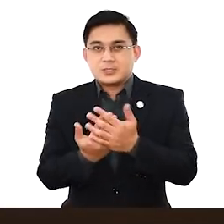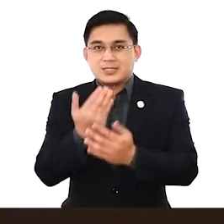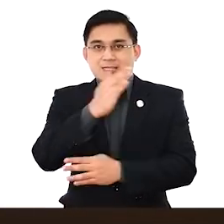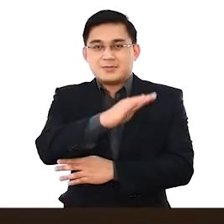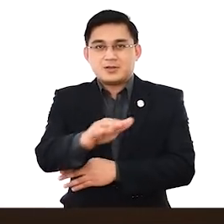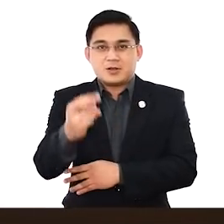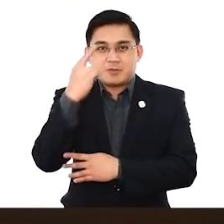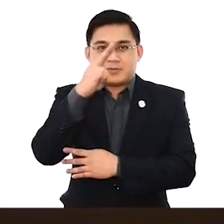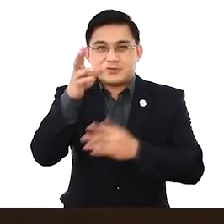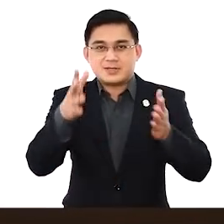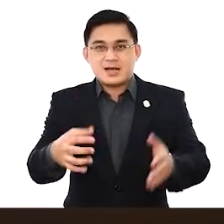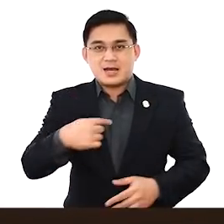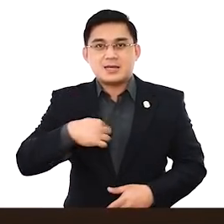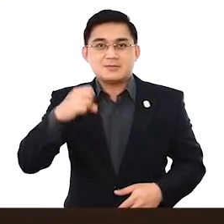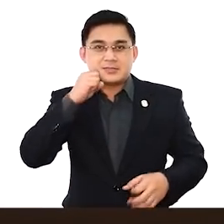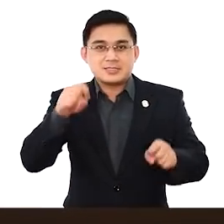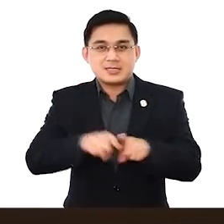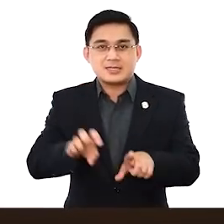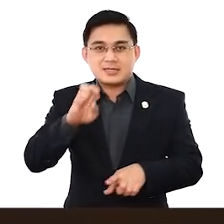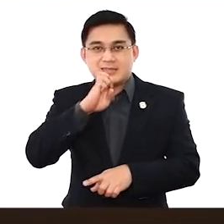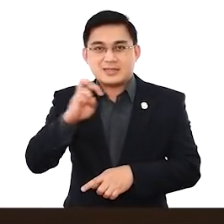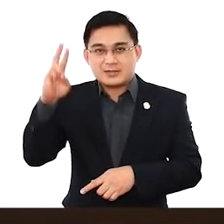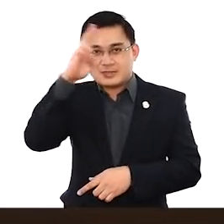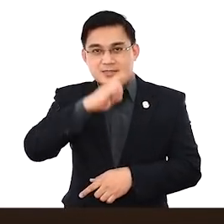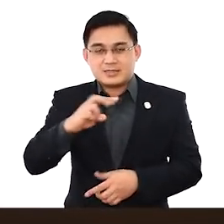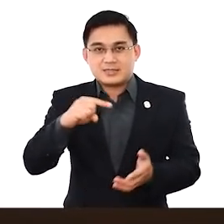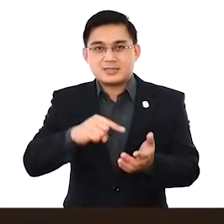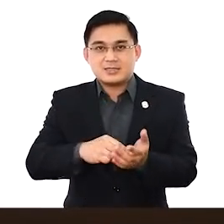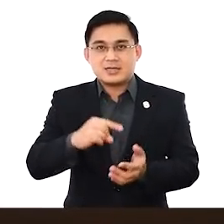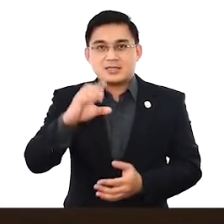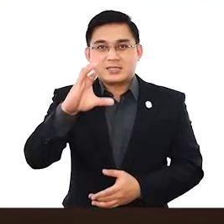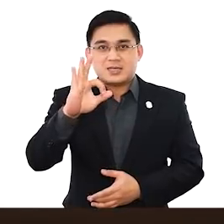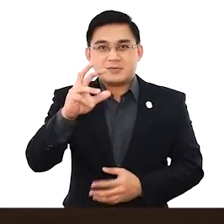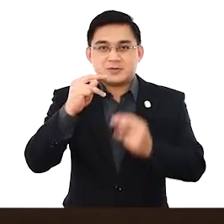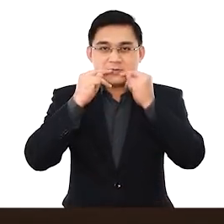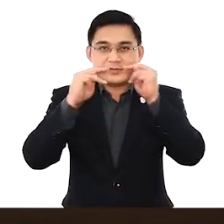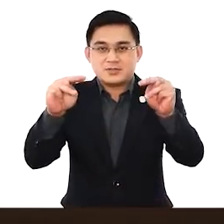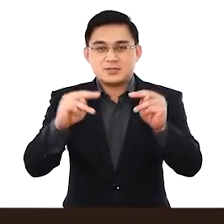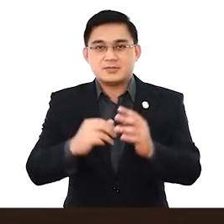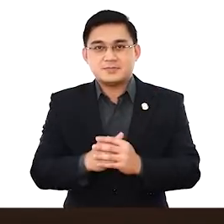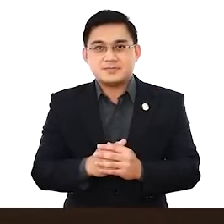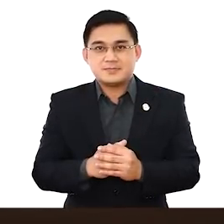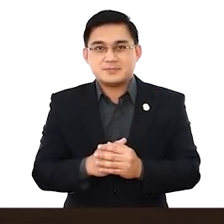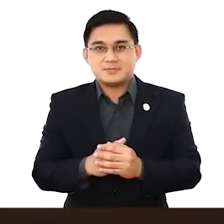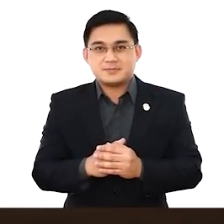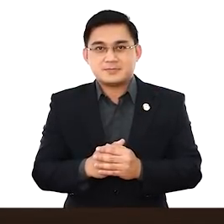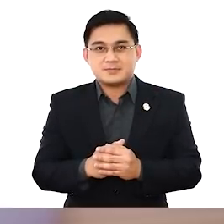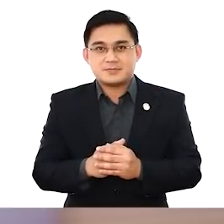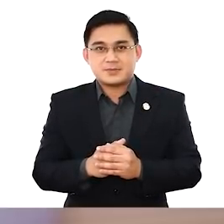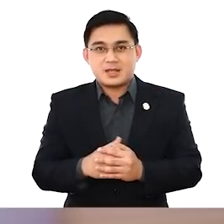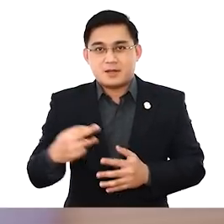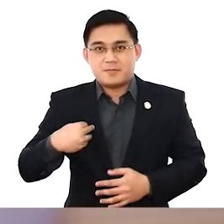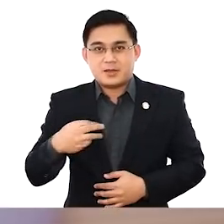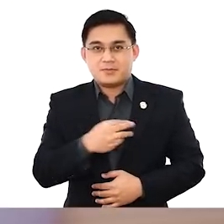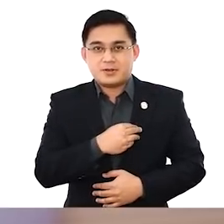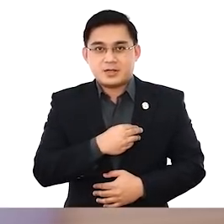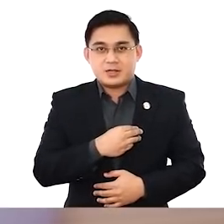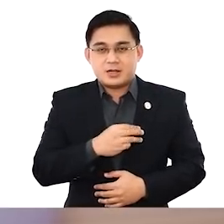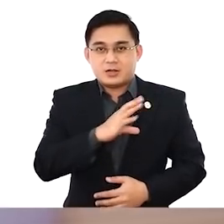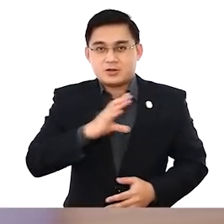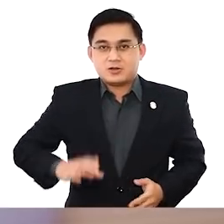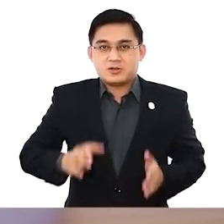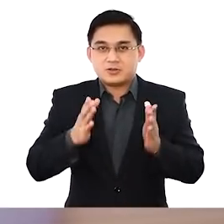Good afternoon to our viewers. I'm Sister El Ronquillo and this is CFO News. Members of